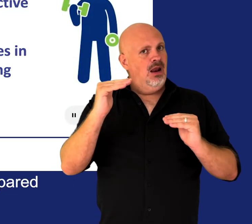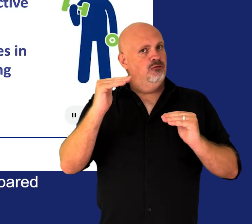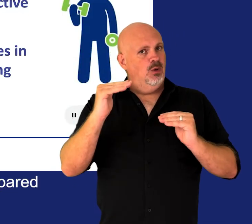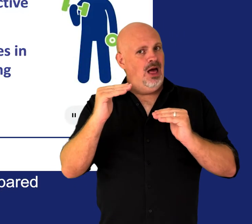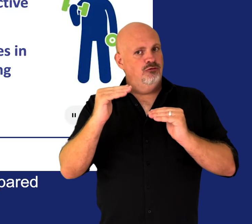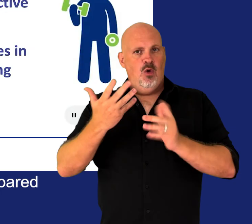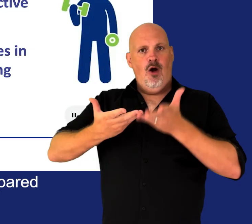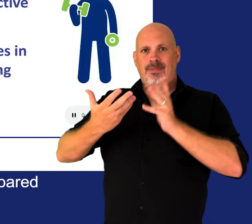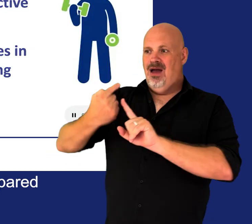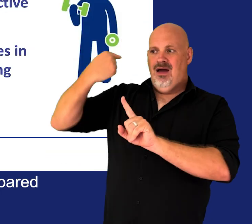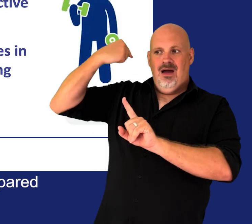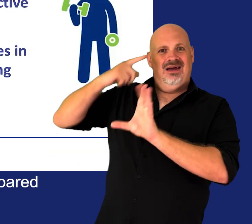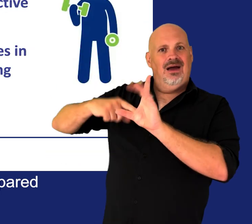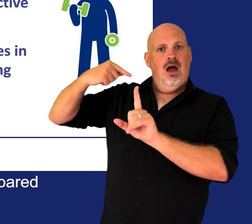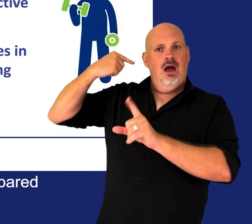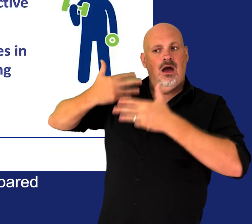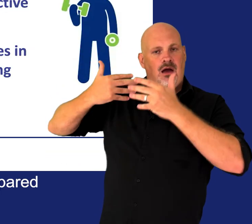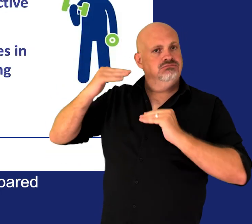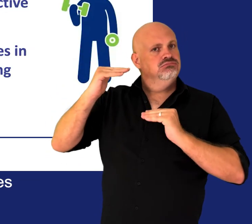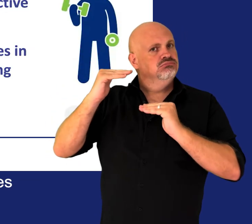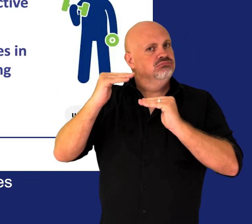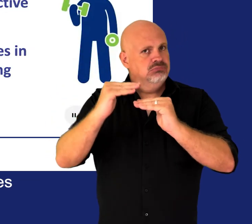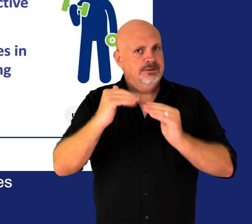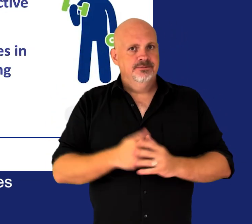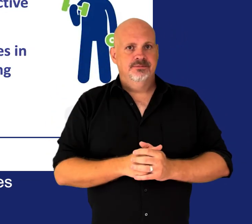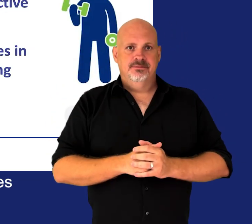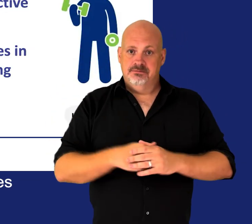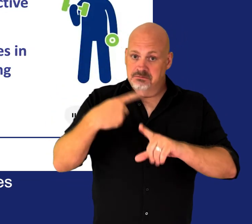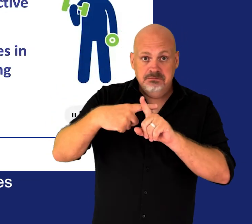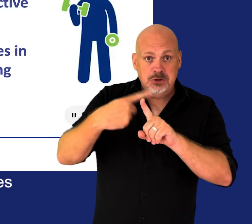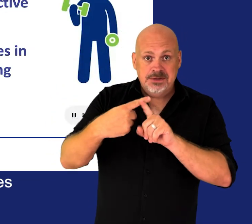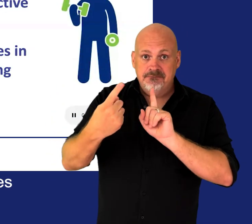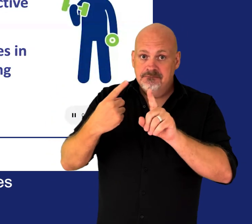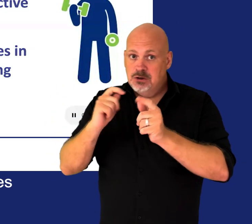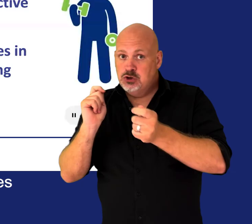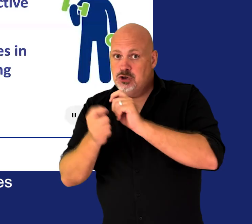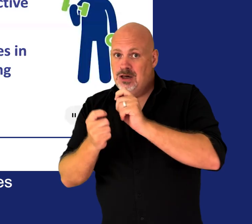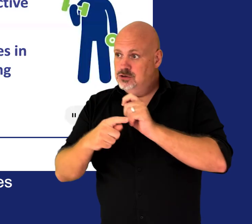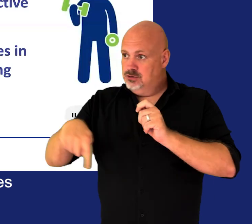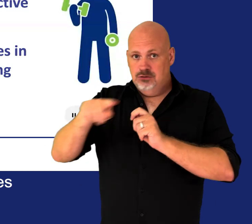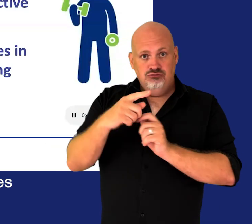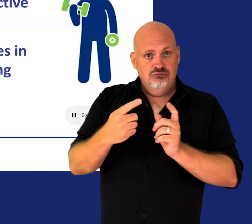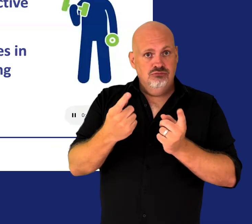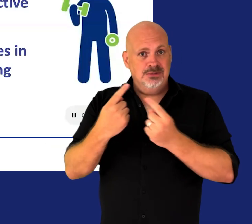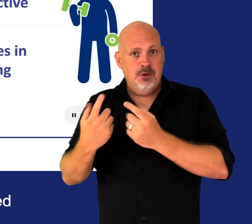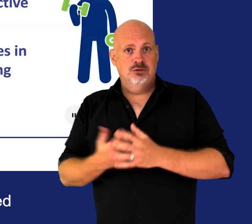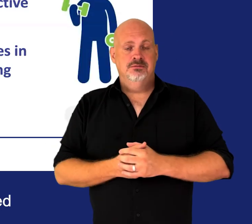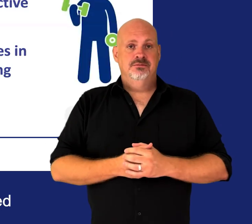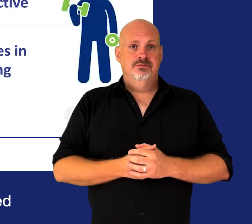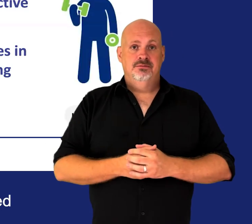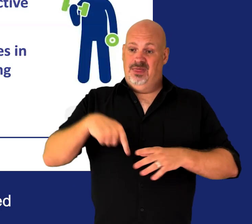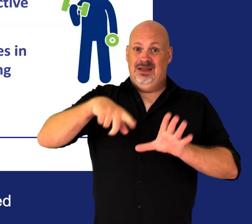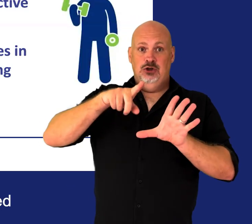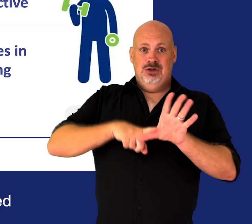experiences is narrowing compared to previous years of the data, as there have been some positive changes in disabled people's responses.